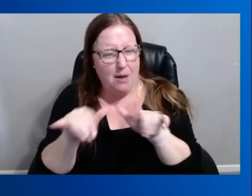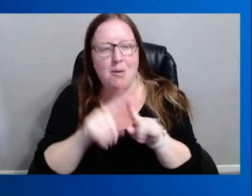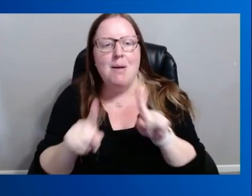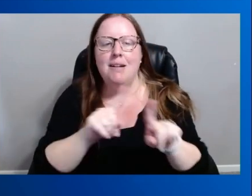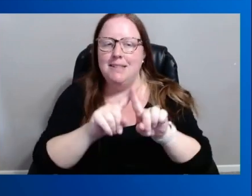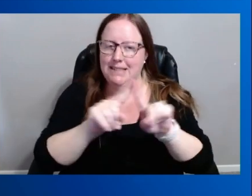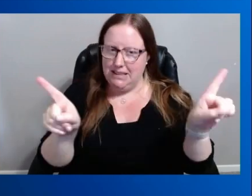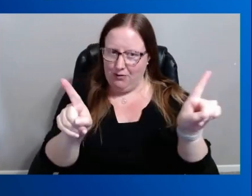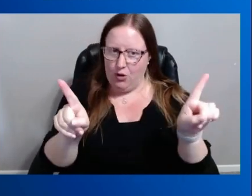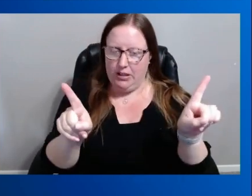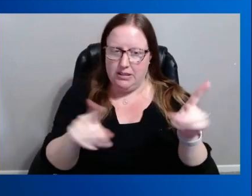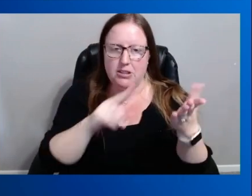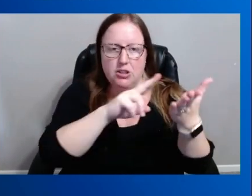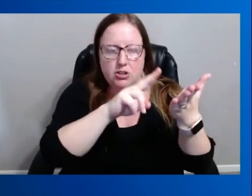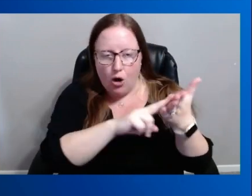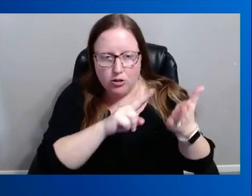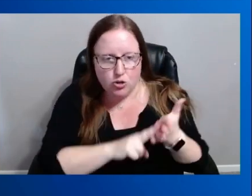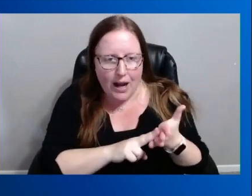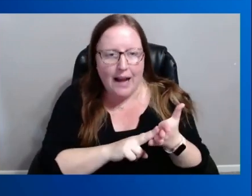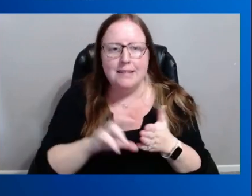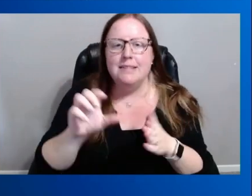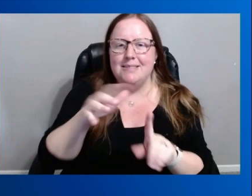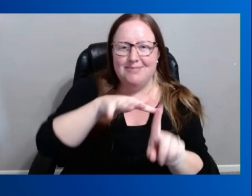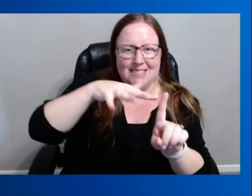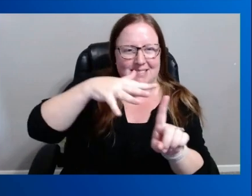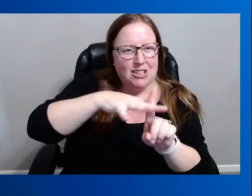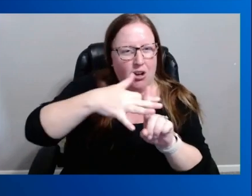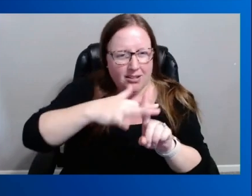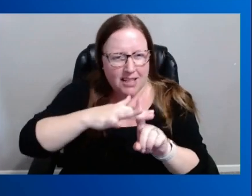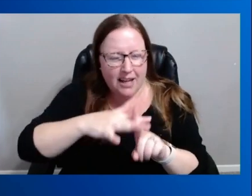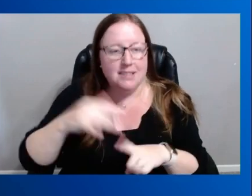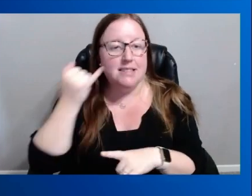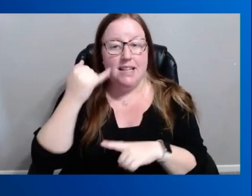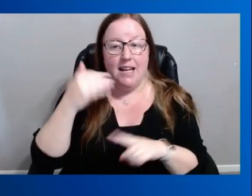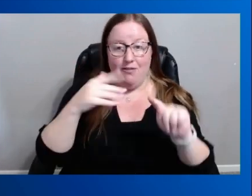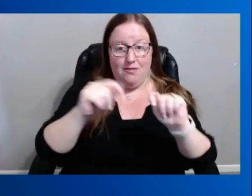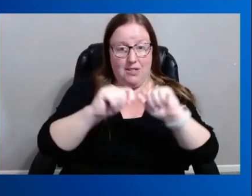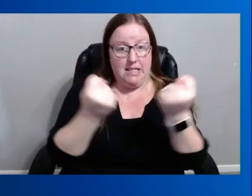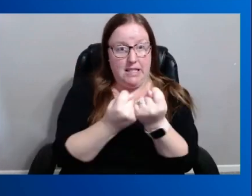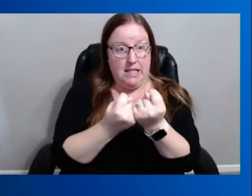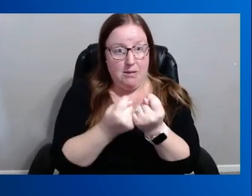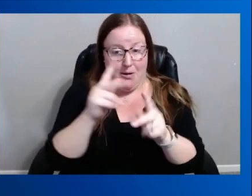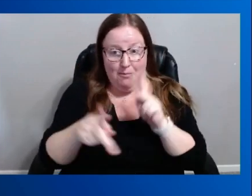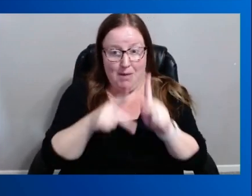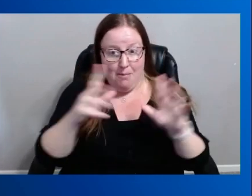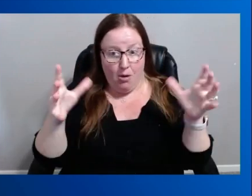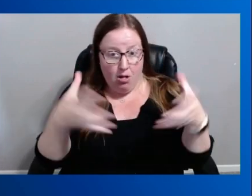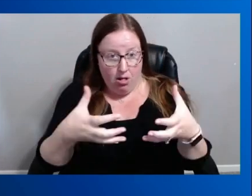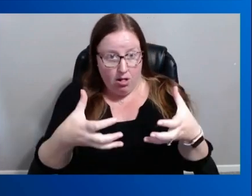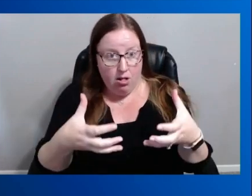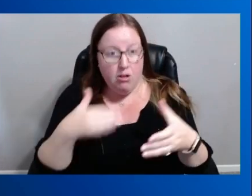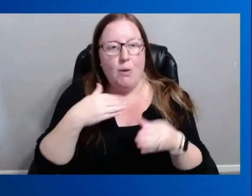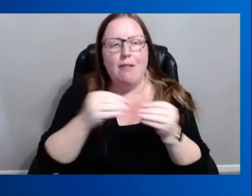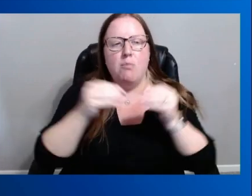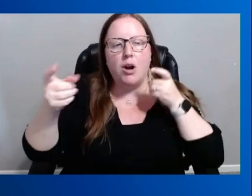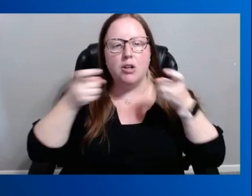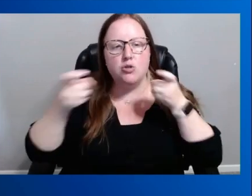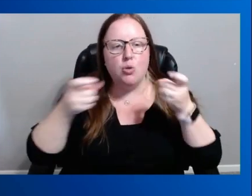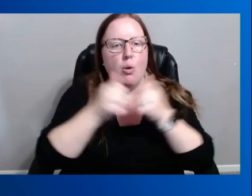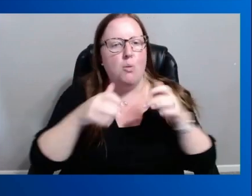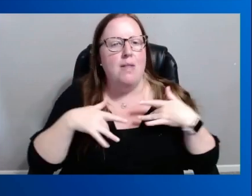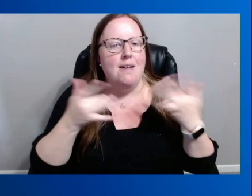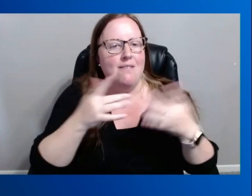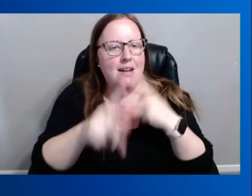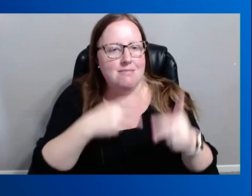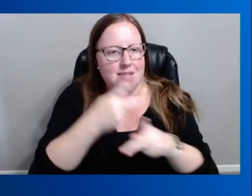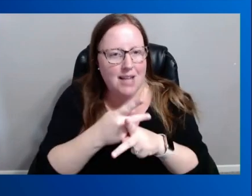contract, in schema. As I said before, if I have a team of people with me, we have more control on the event types and the schemas